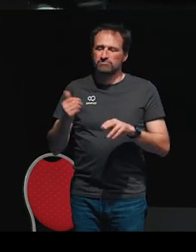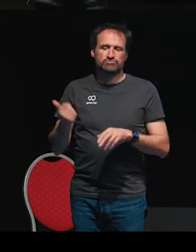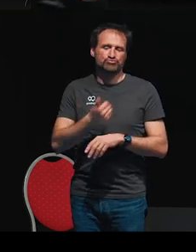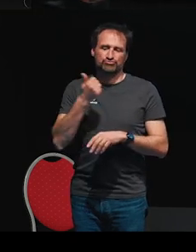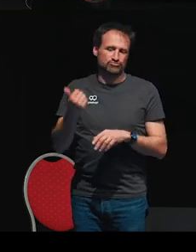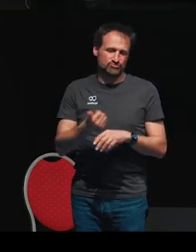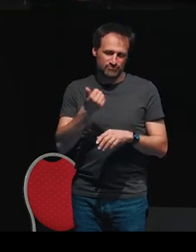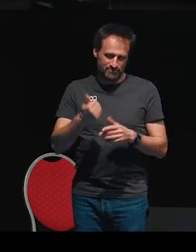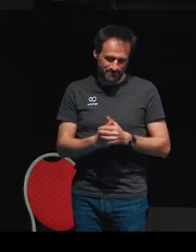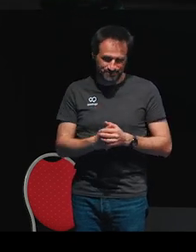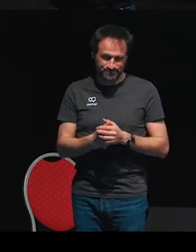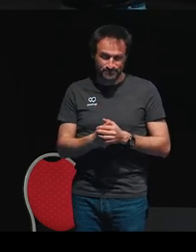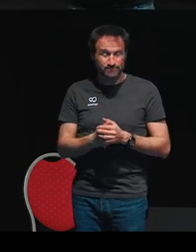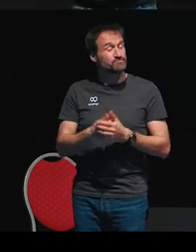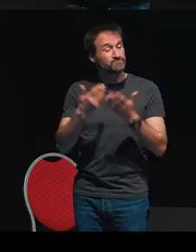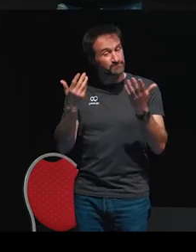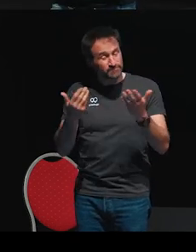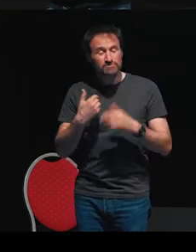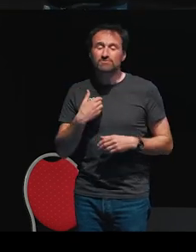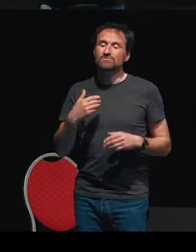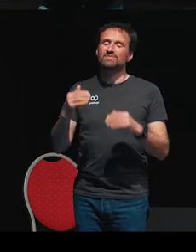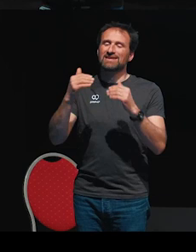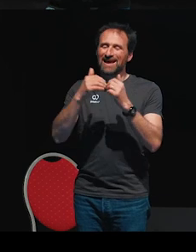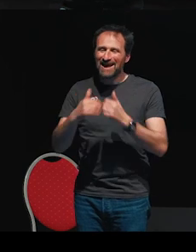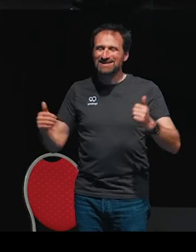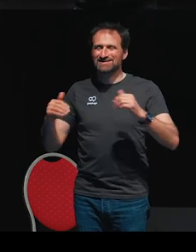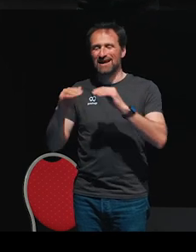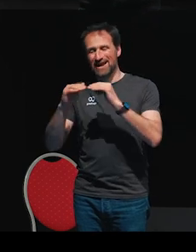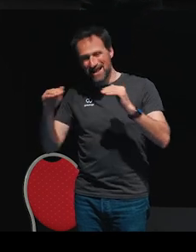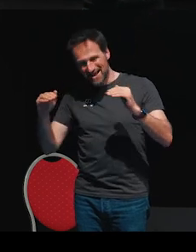A separate layer for state derivation.